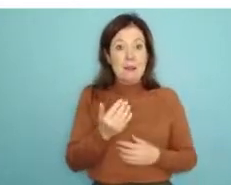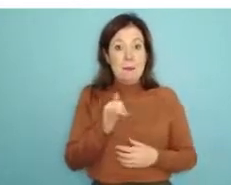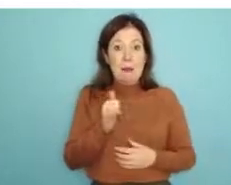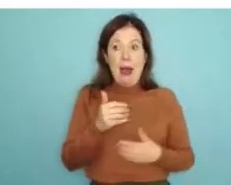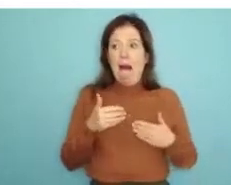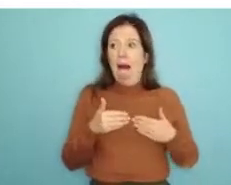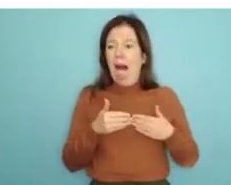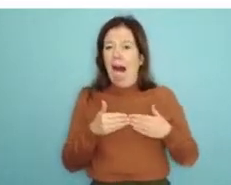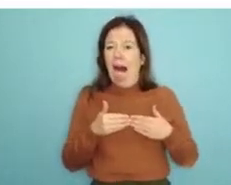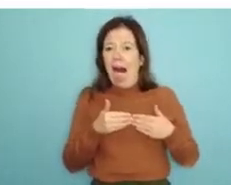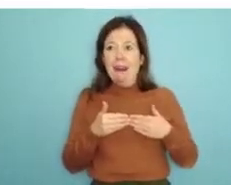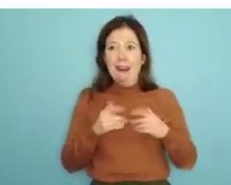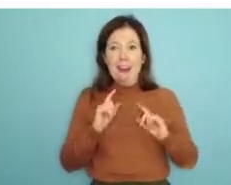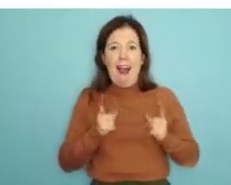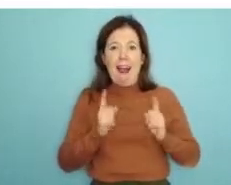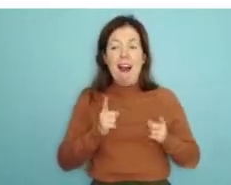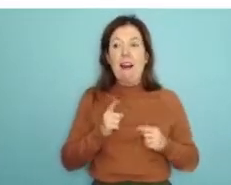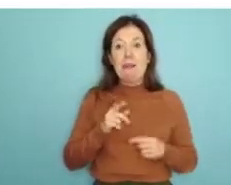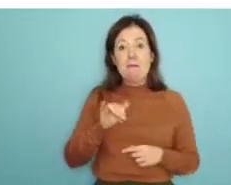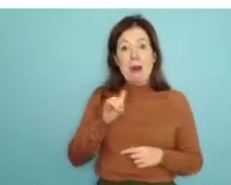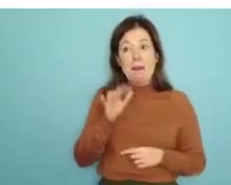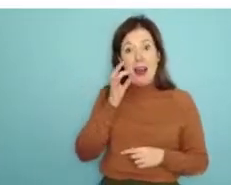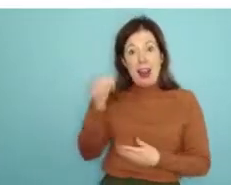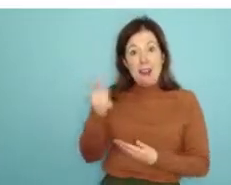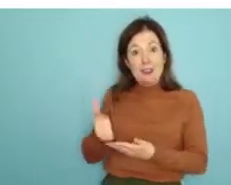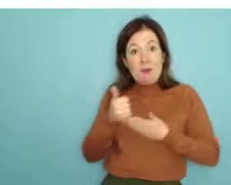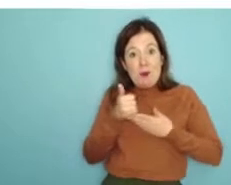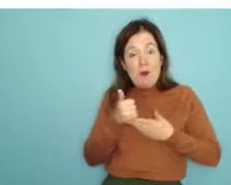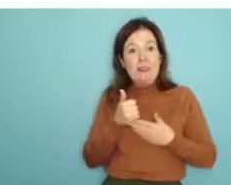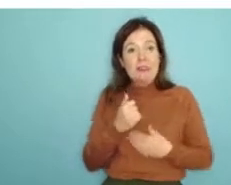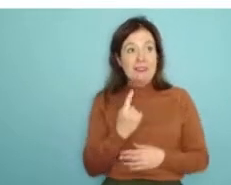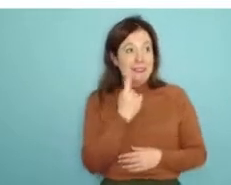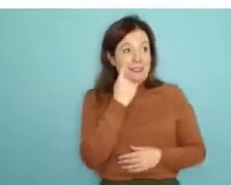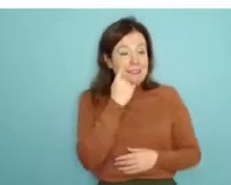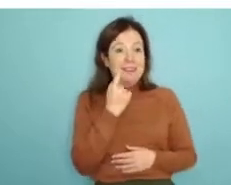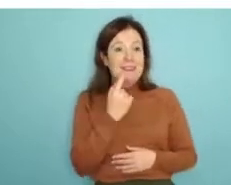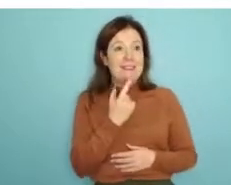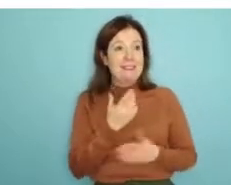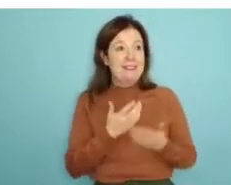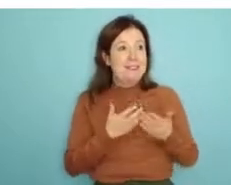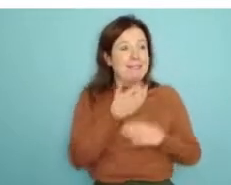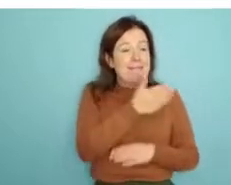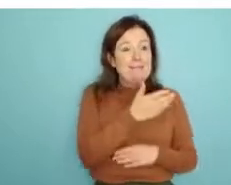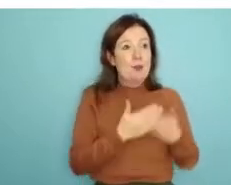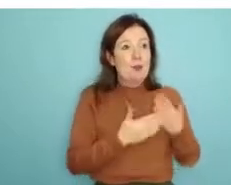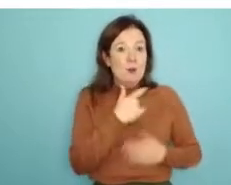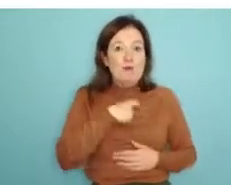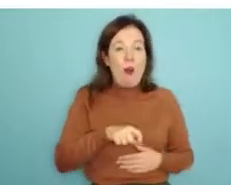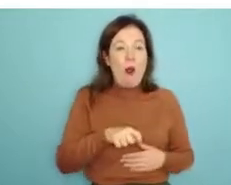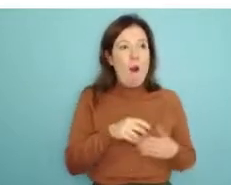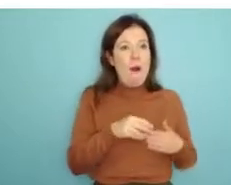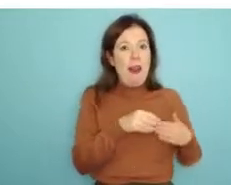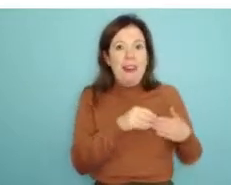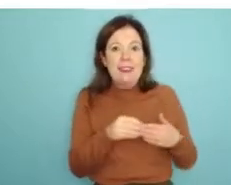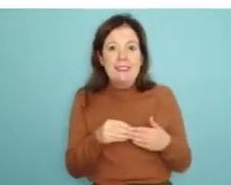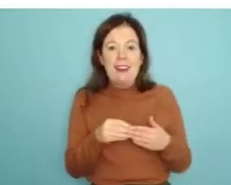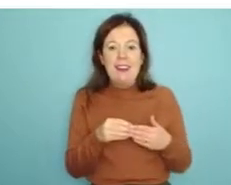enable you to step into new roles or try out new ways of being a leader. So